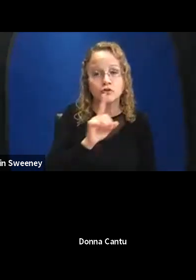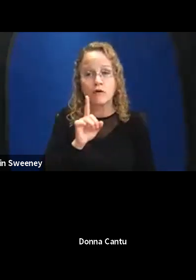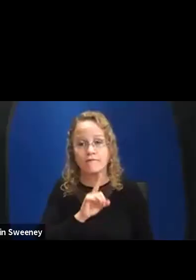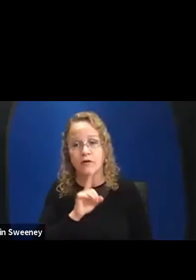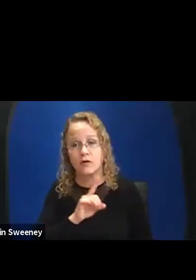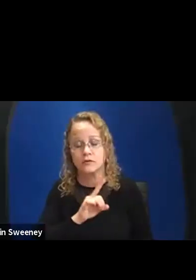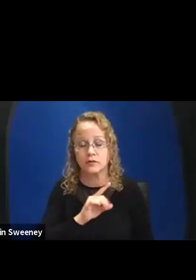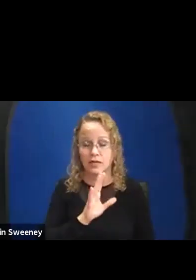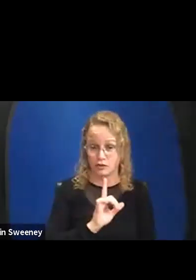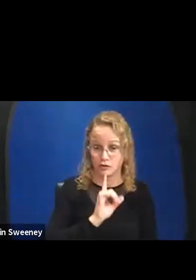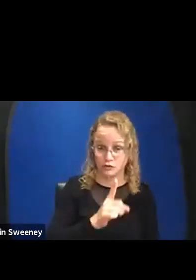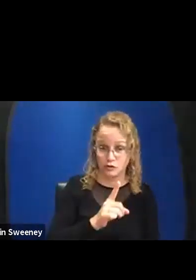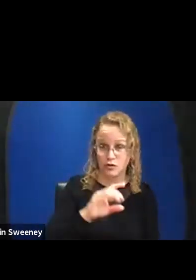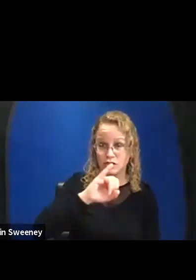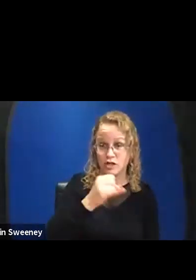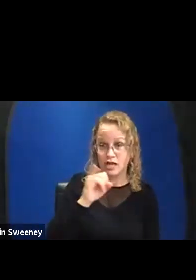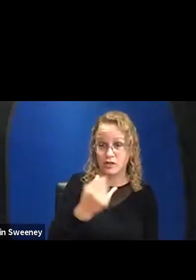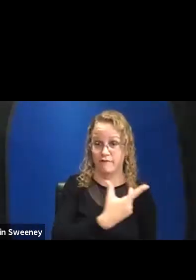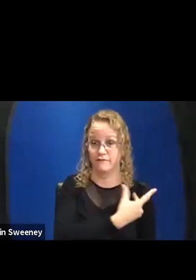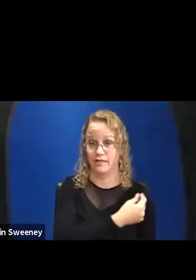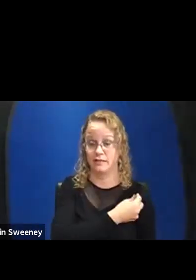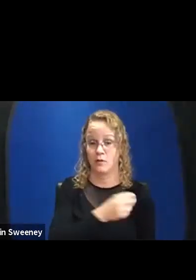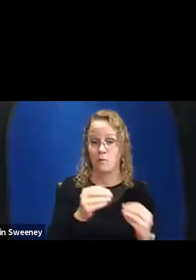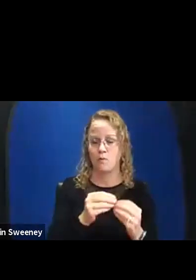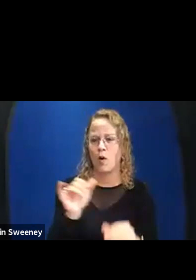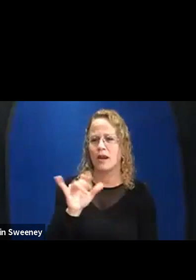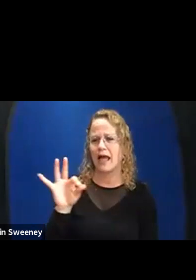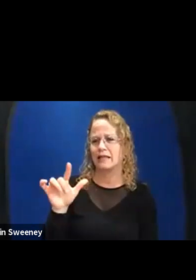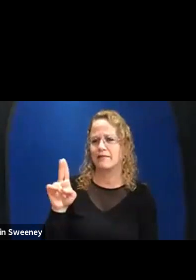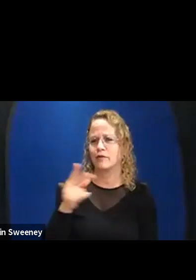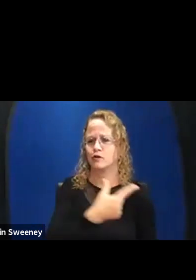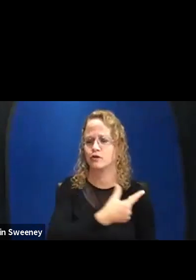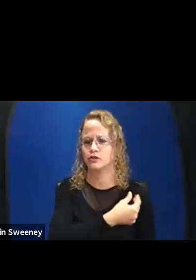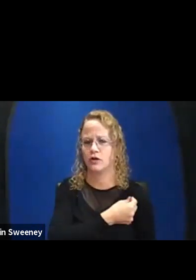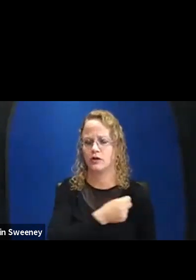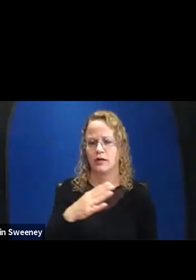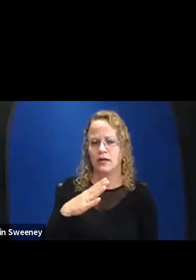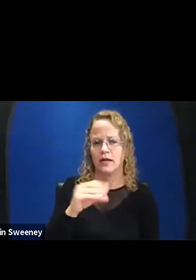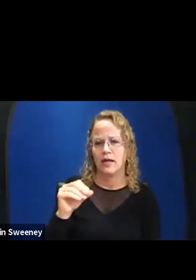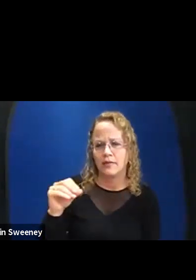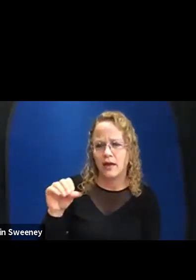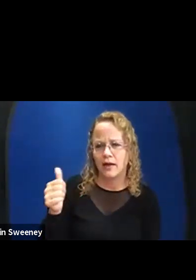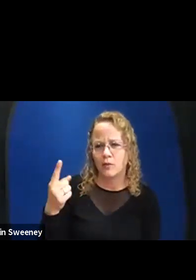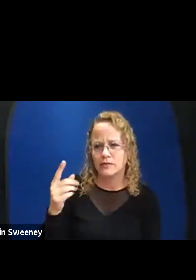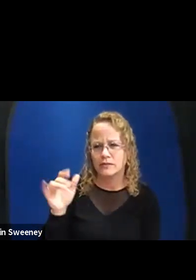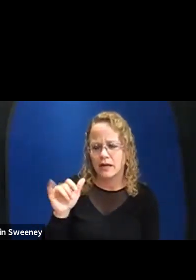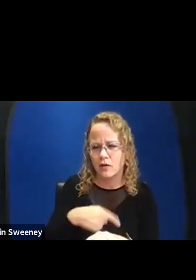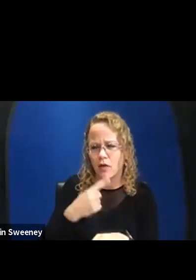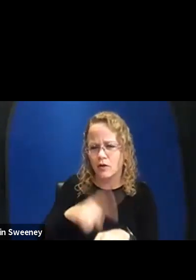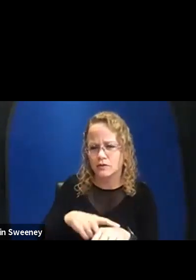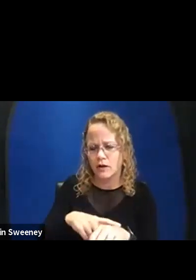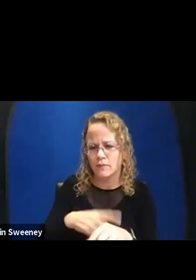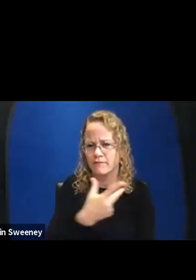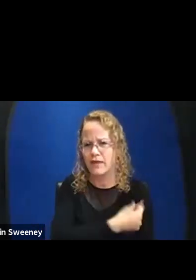So is it true that the J&J vaccine is more like getting a flu shot and the PRM vaccine is more like a long-term vaccination